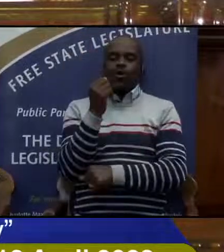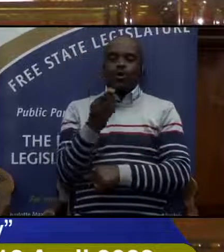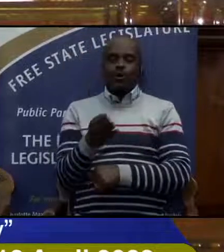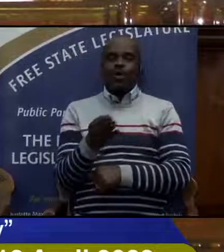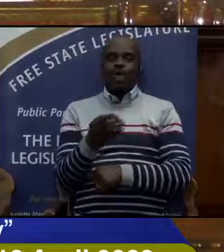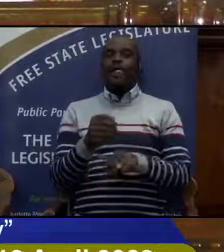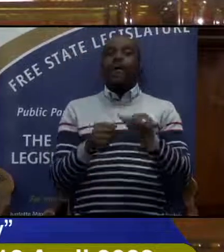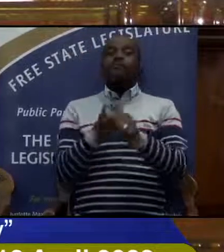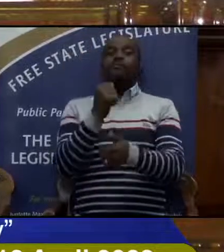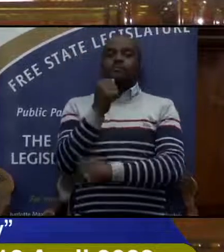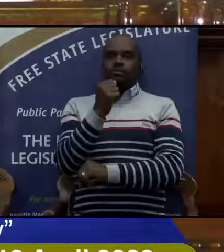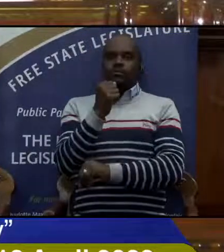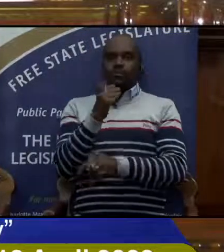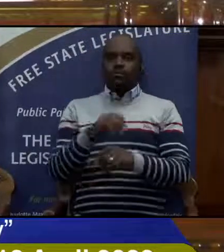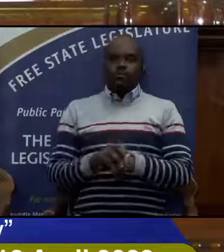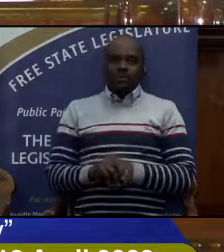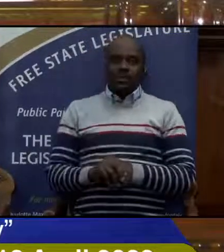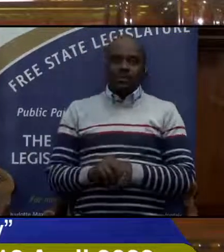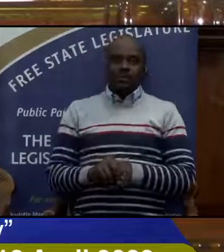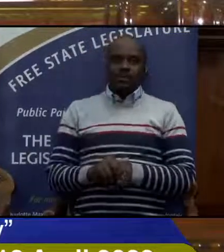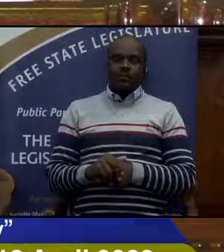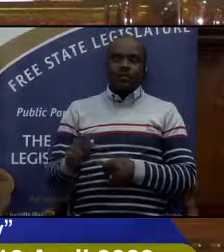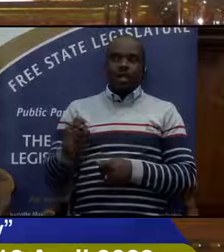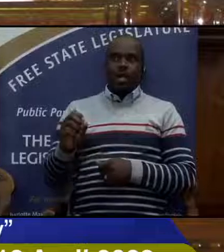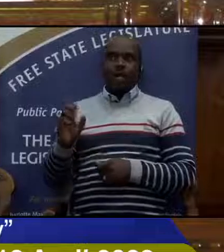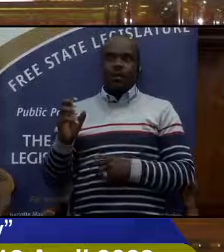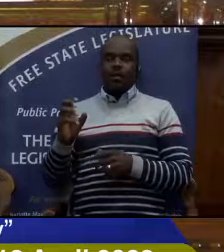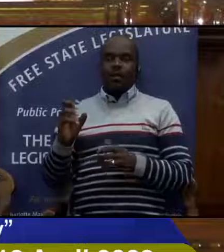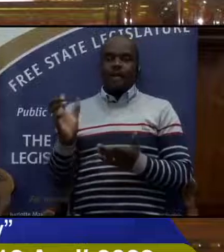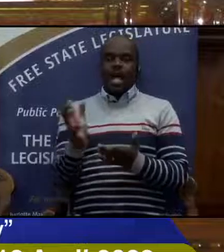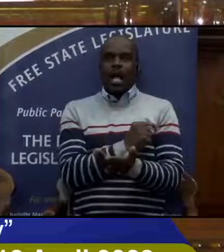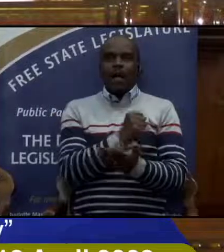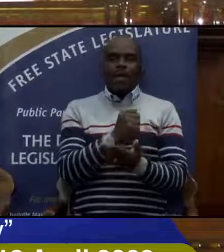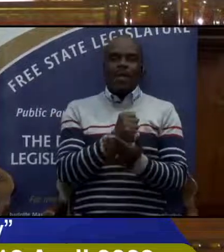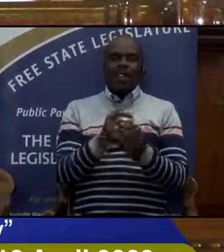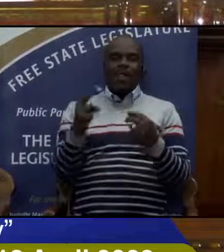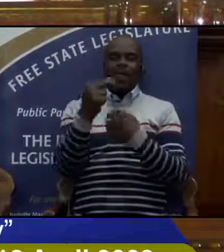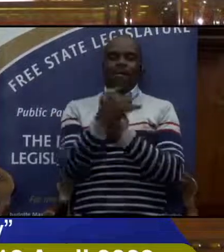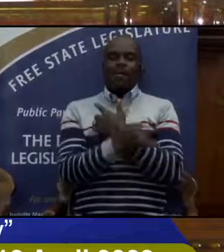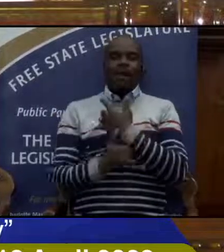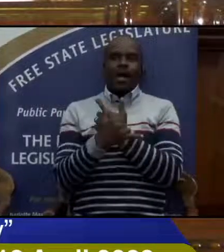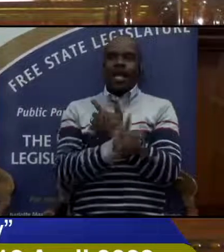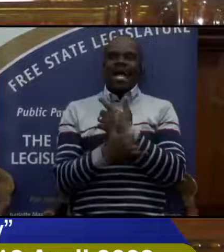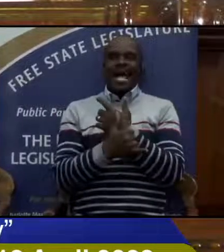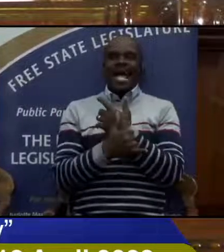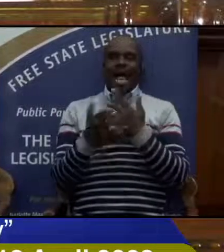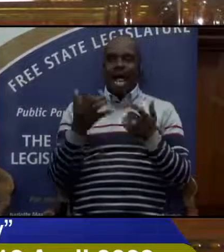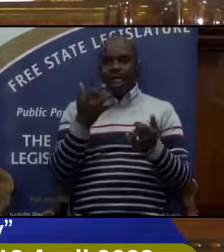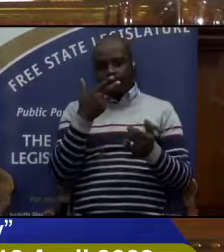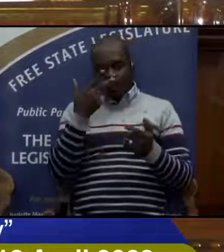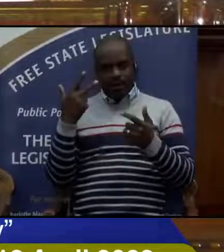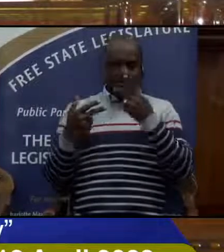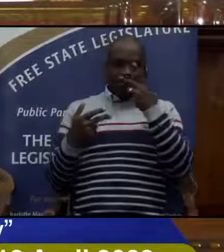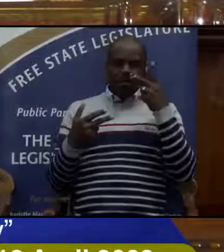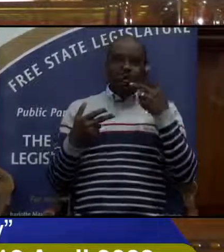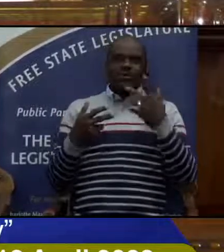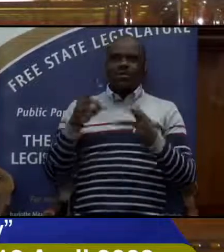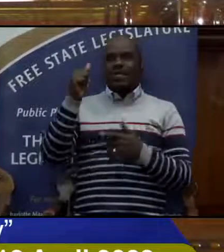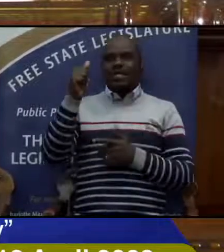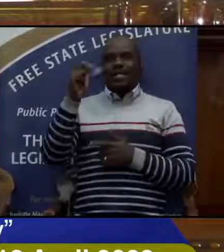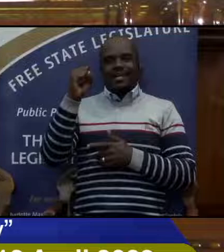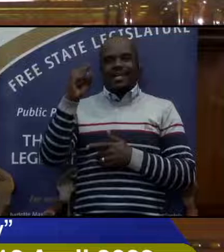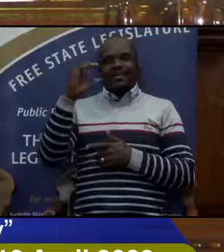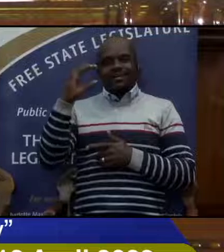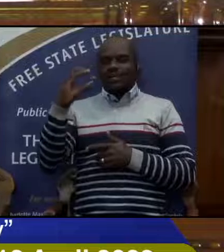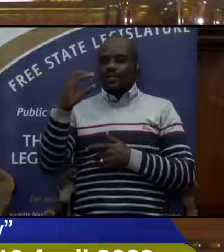of glaring abuse. Arrogant ANC cadres have become indifferent to the needs and hopes of residents of